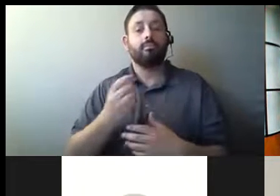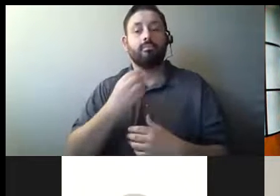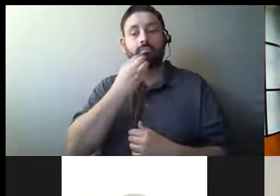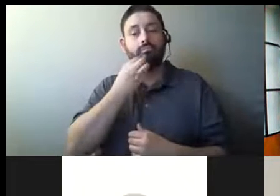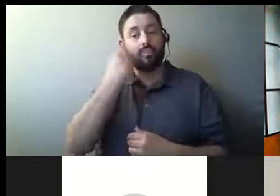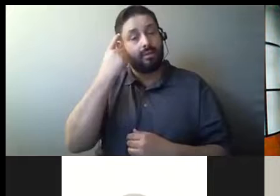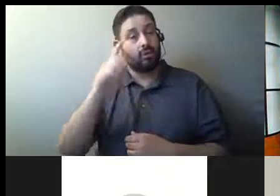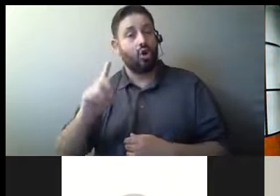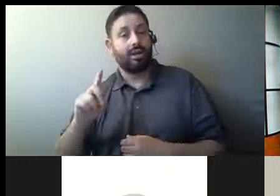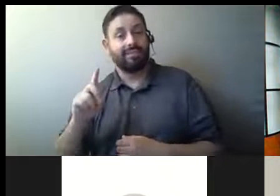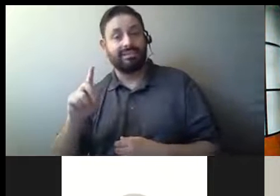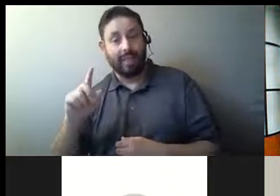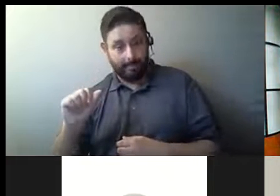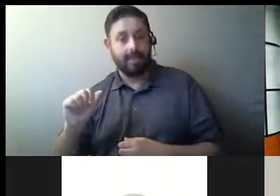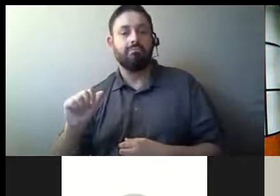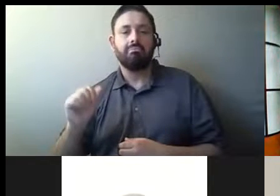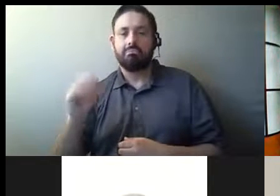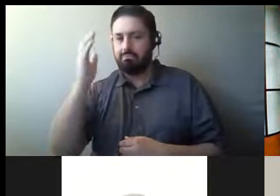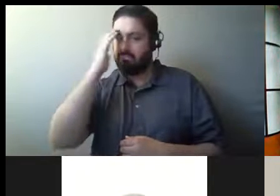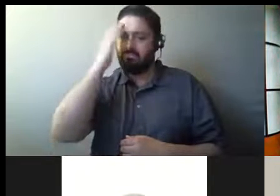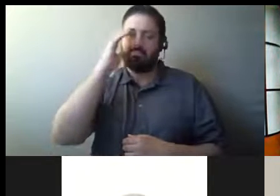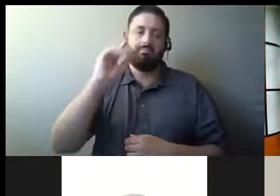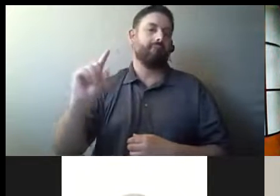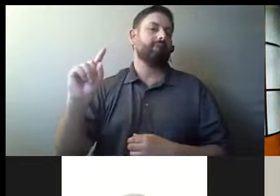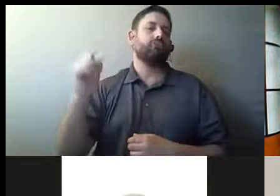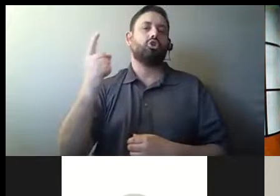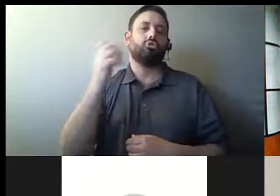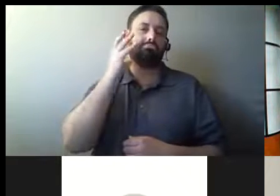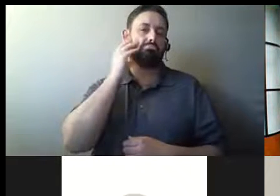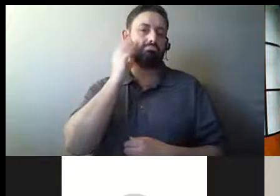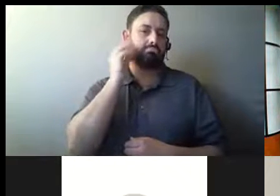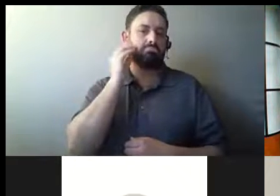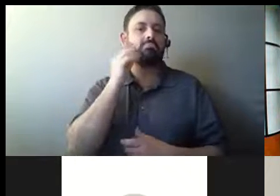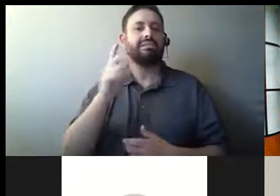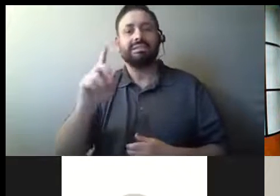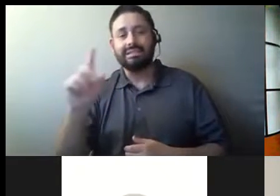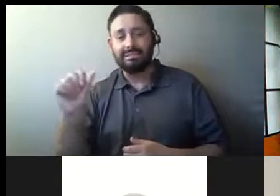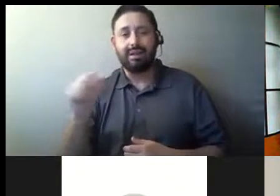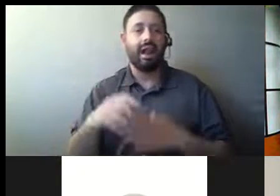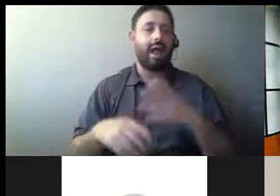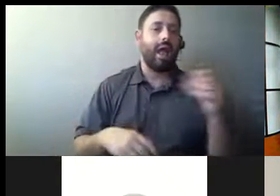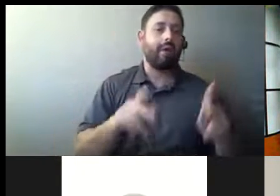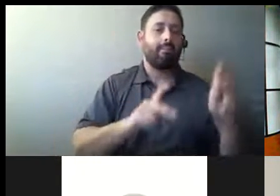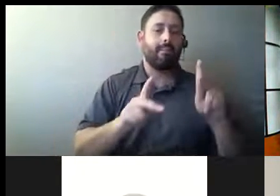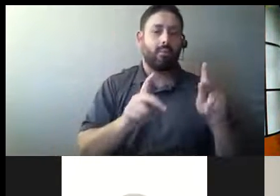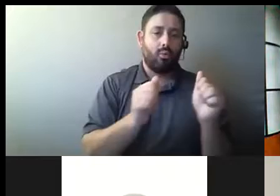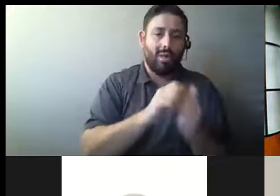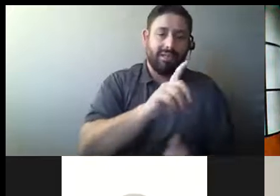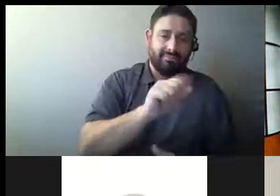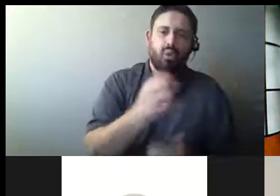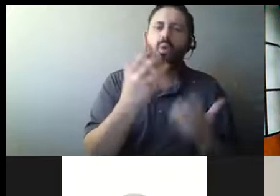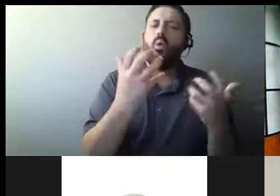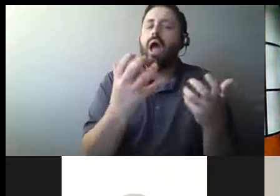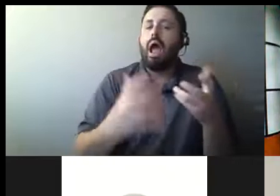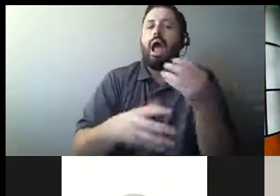of disabilities, I know firsthand what disabilities and people with disabilities. And the one thing that I would say is